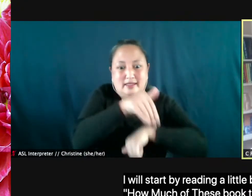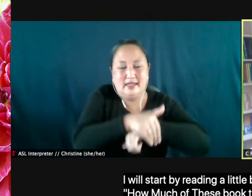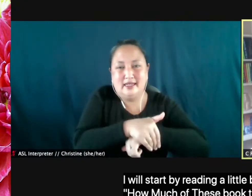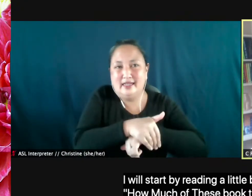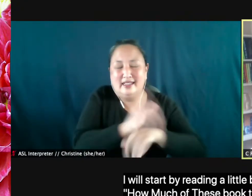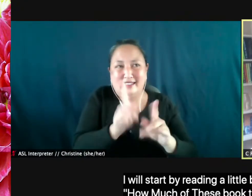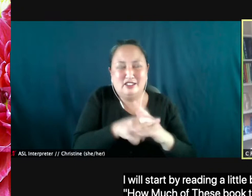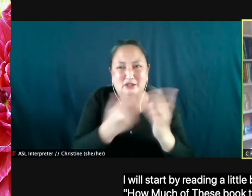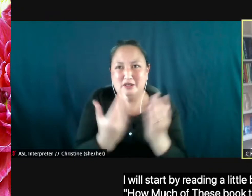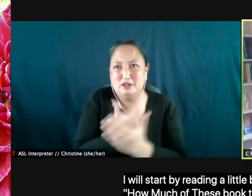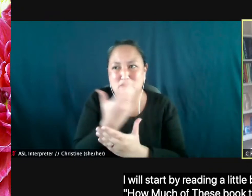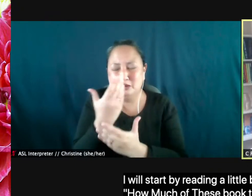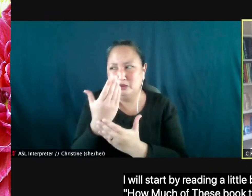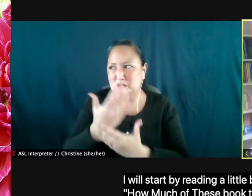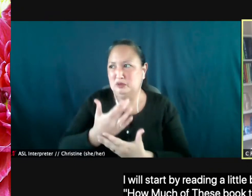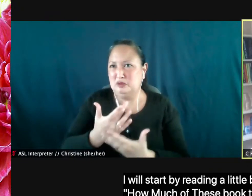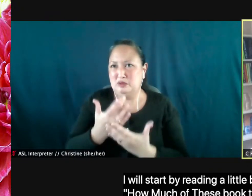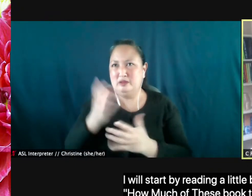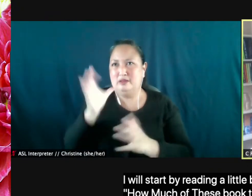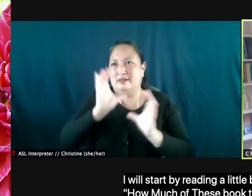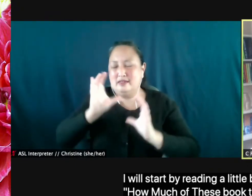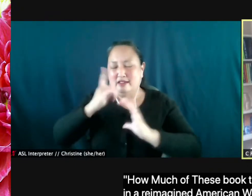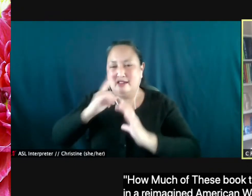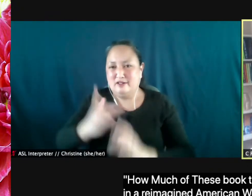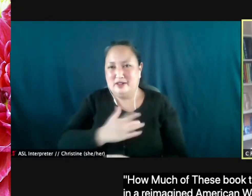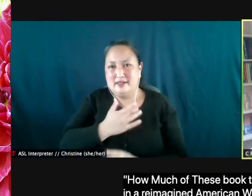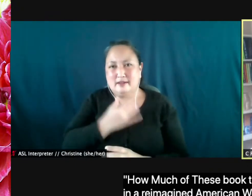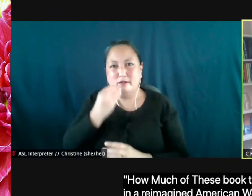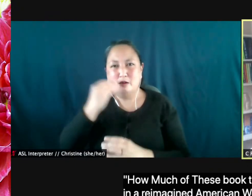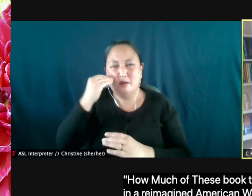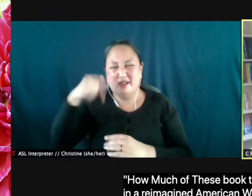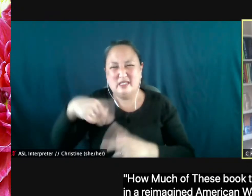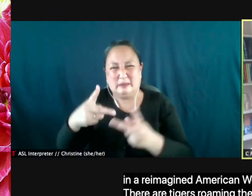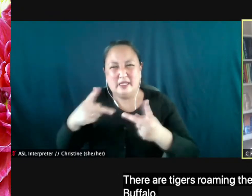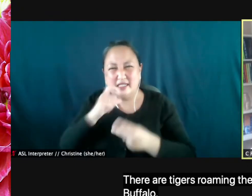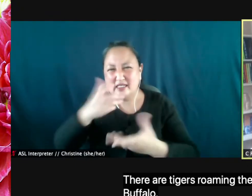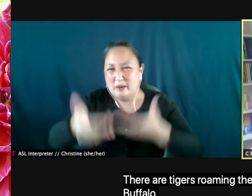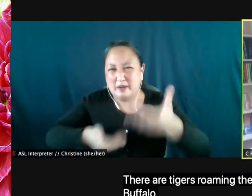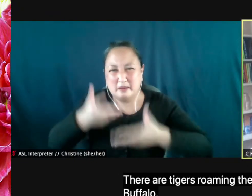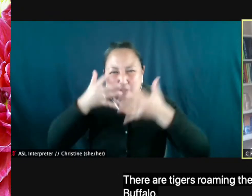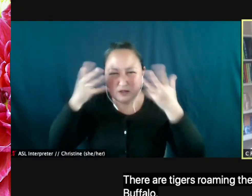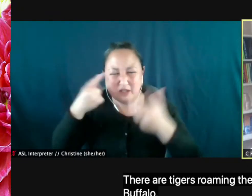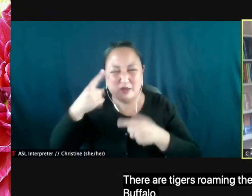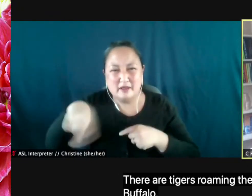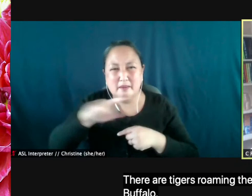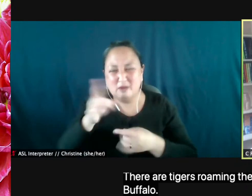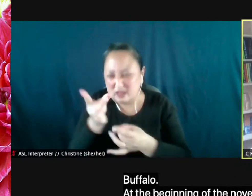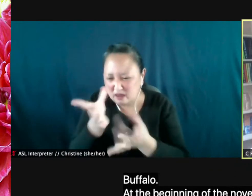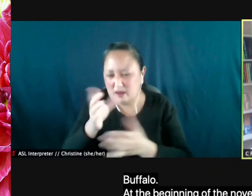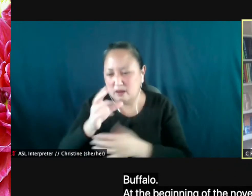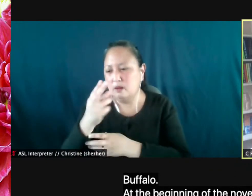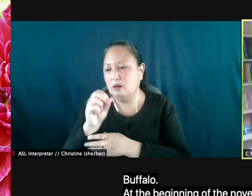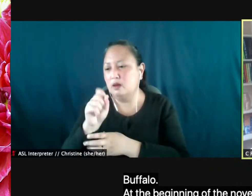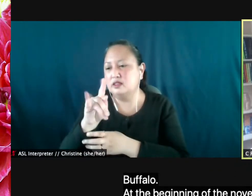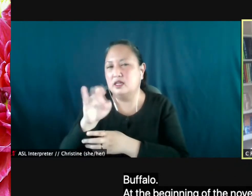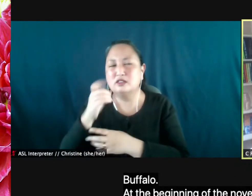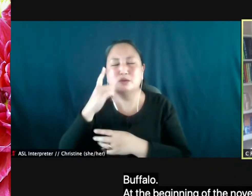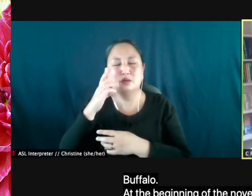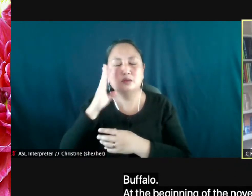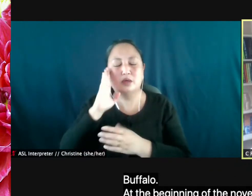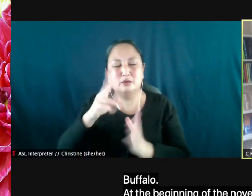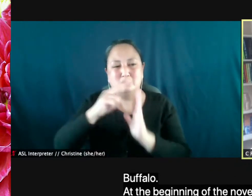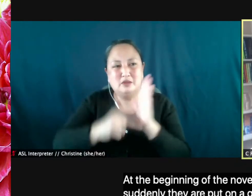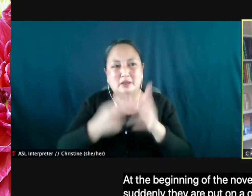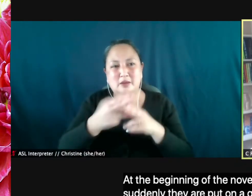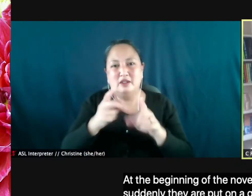to find a sense of home and belonging in this place that is hostile to them. So I'm actually going to read a little bit from